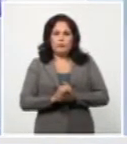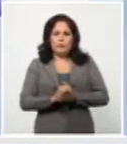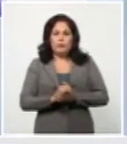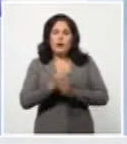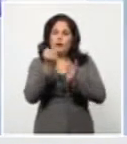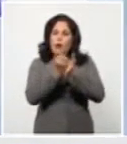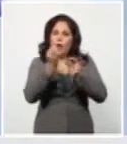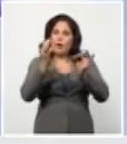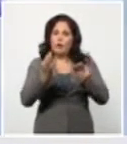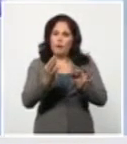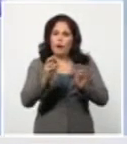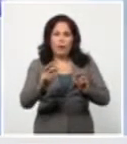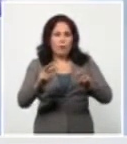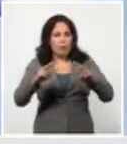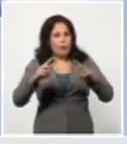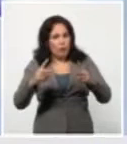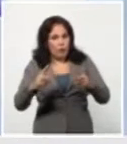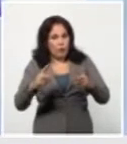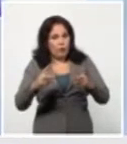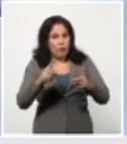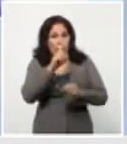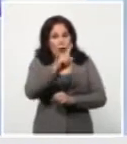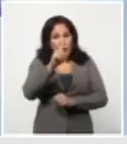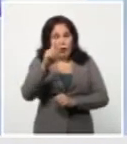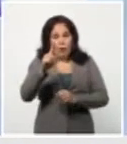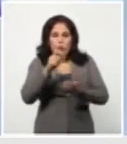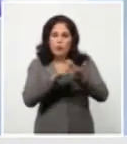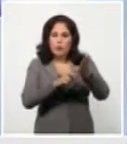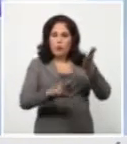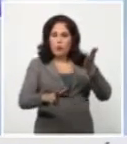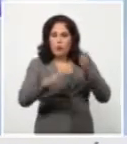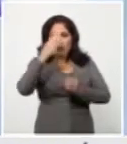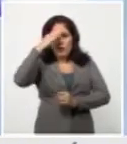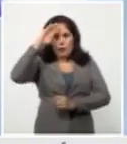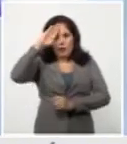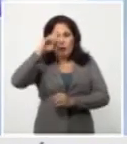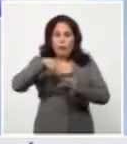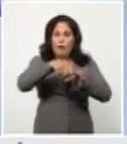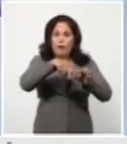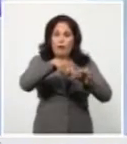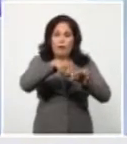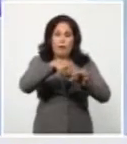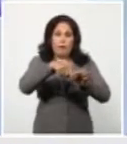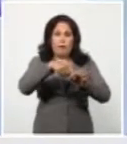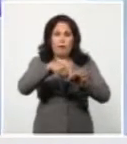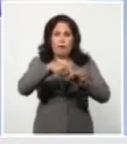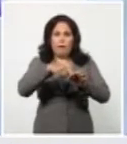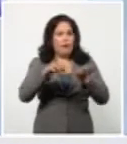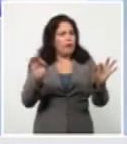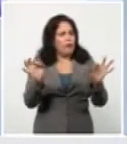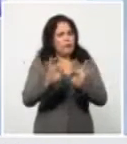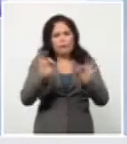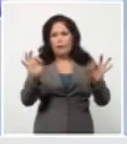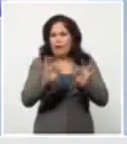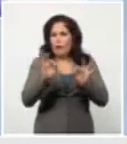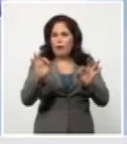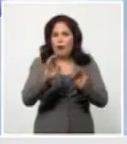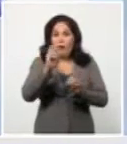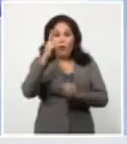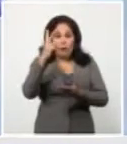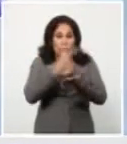0.97 Artemisa and 0.46 Ciego de Avila. And we ratify again that